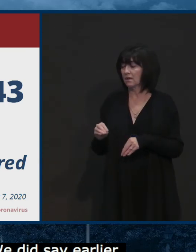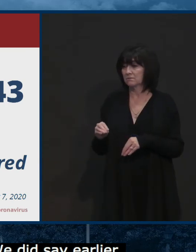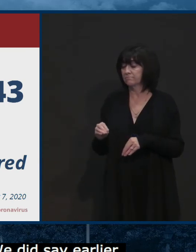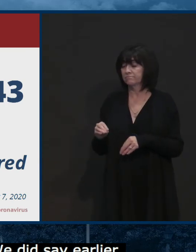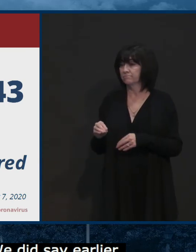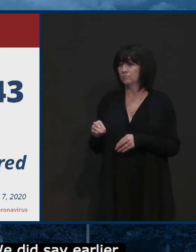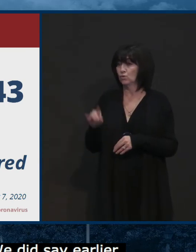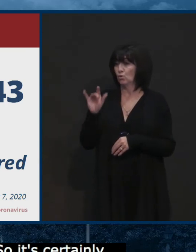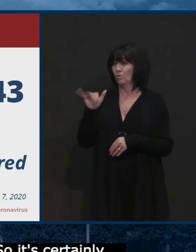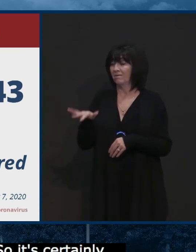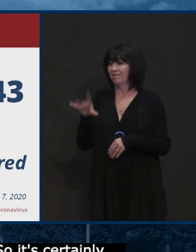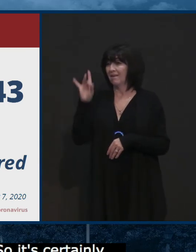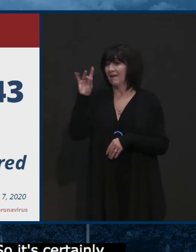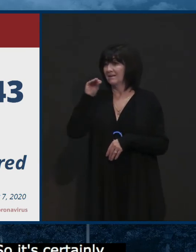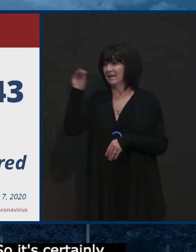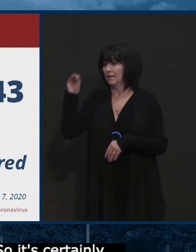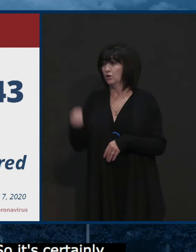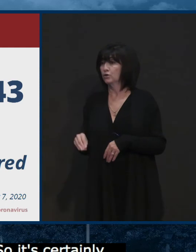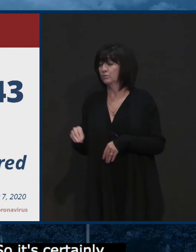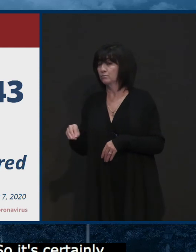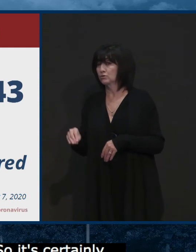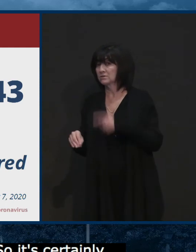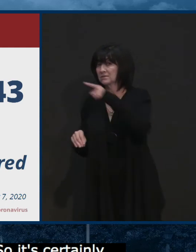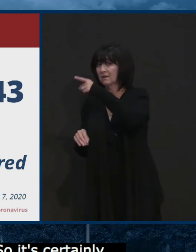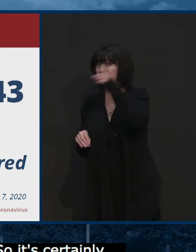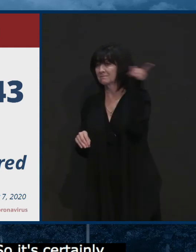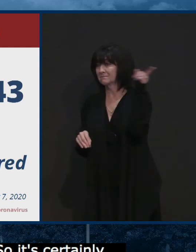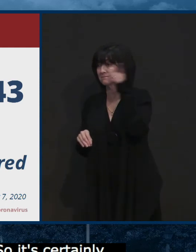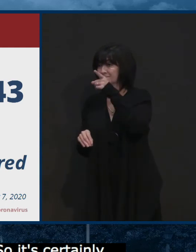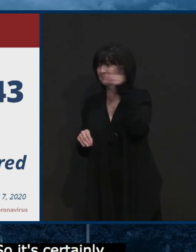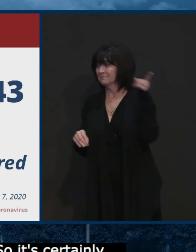that some states haven't crossed already.